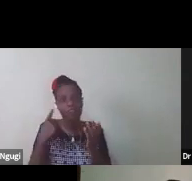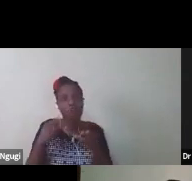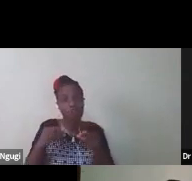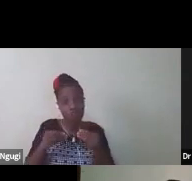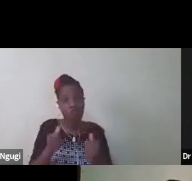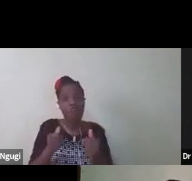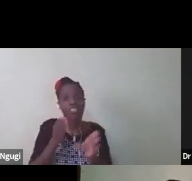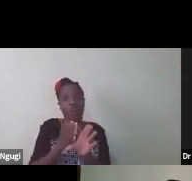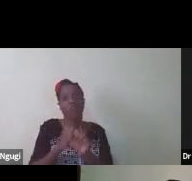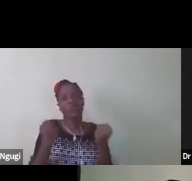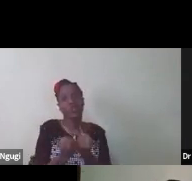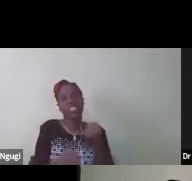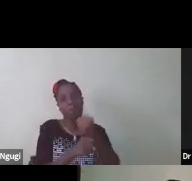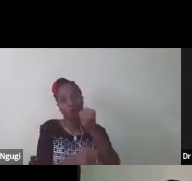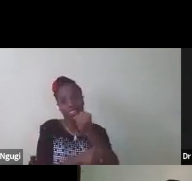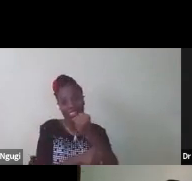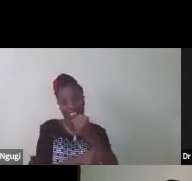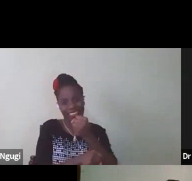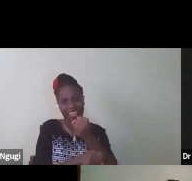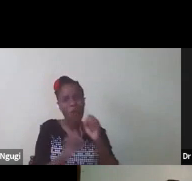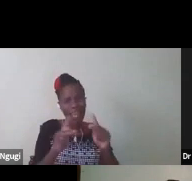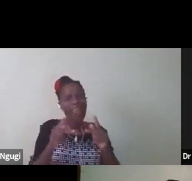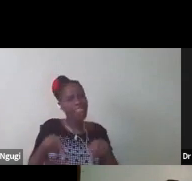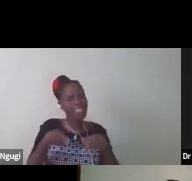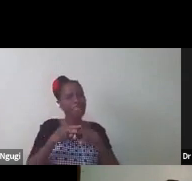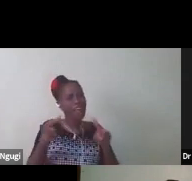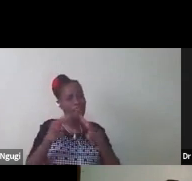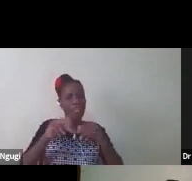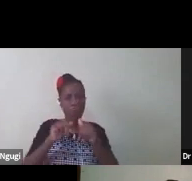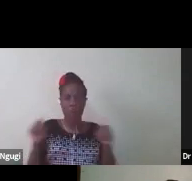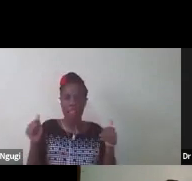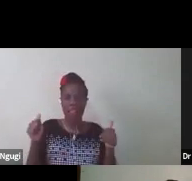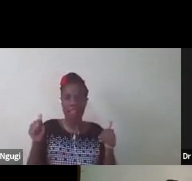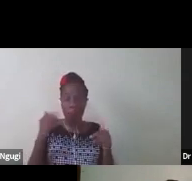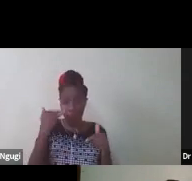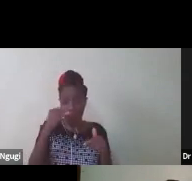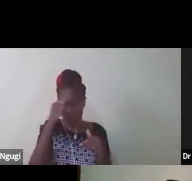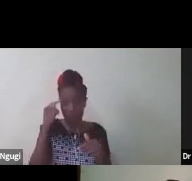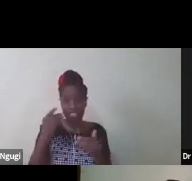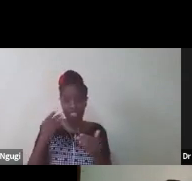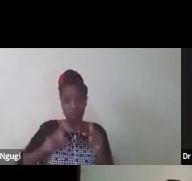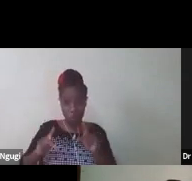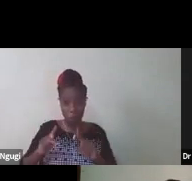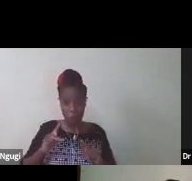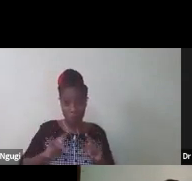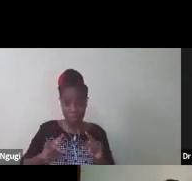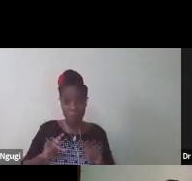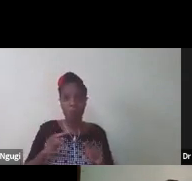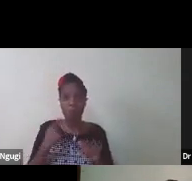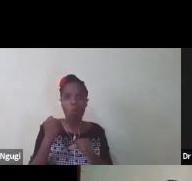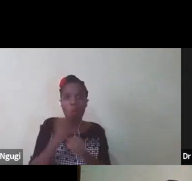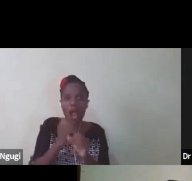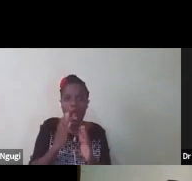psychosocial support. This is working very well because, you know, in terms of human resource, as we provide psychosocial support,